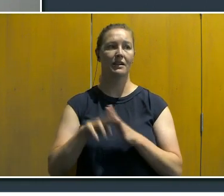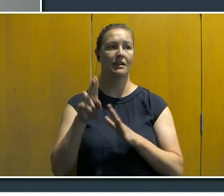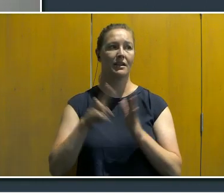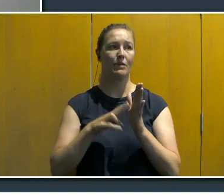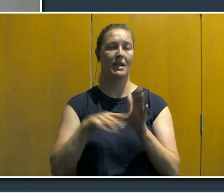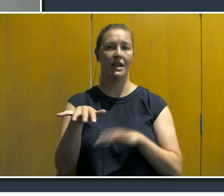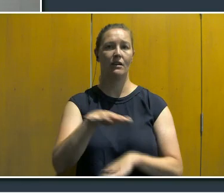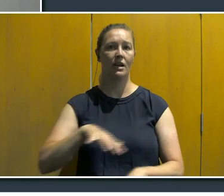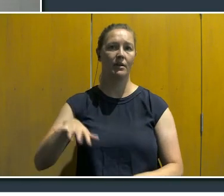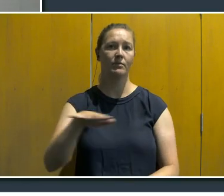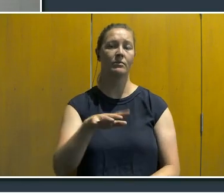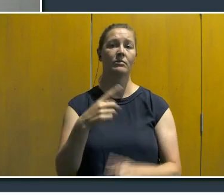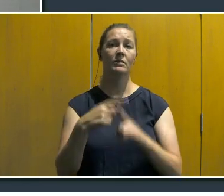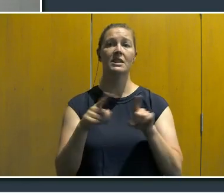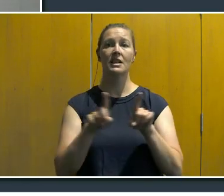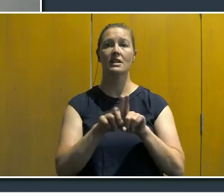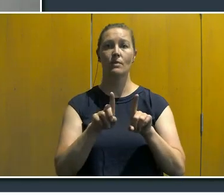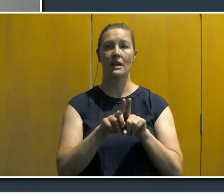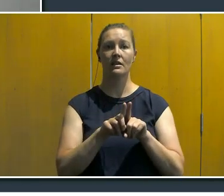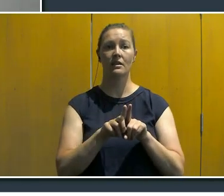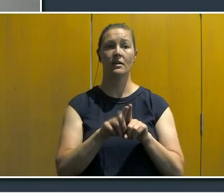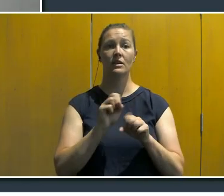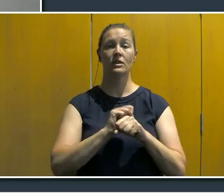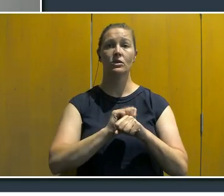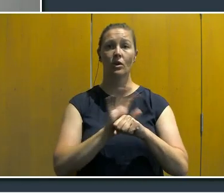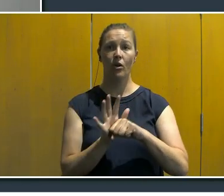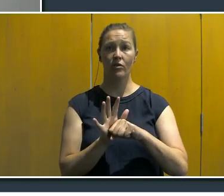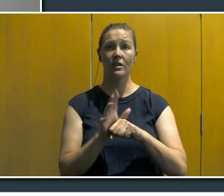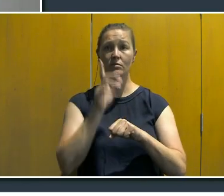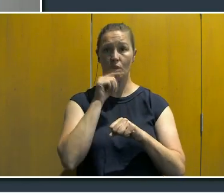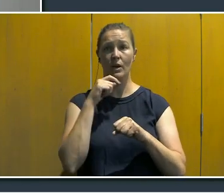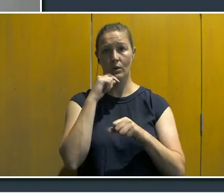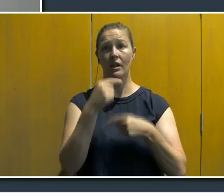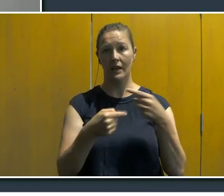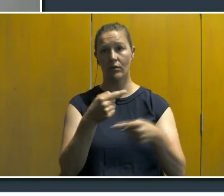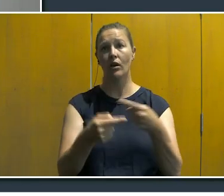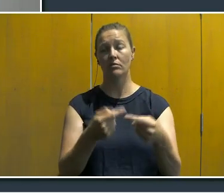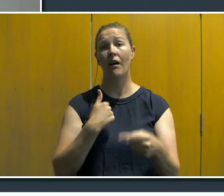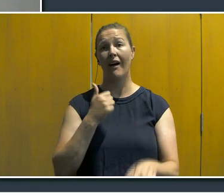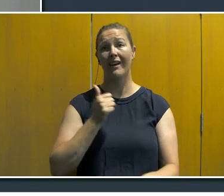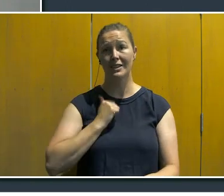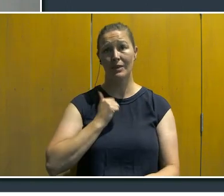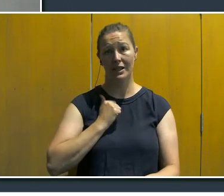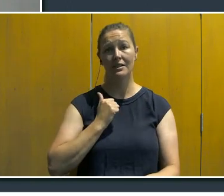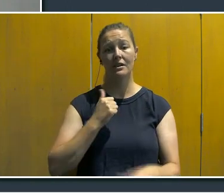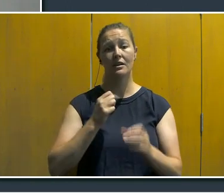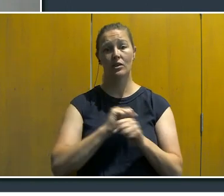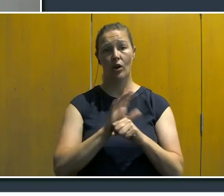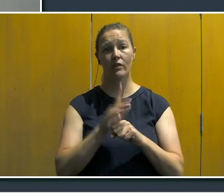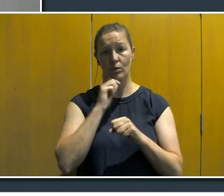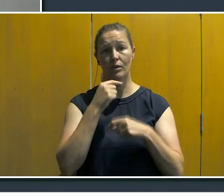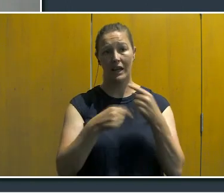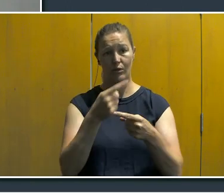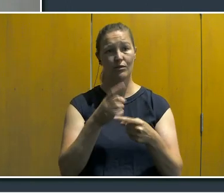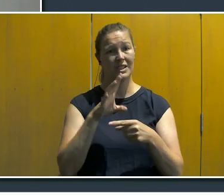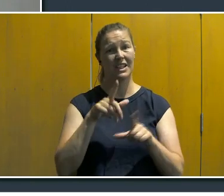And the other thing I would like to say is COVID is probably here to stay. My expectation is that COVID will be here for at least